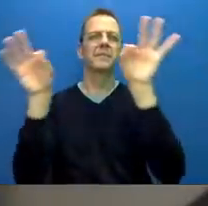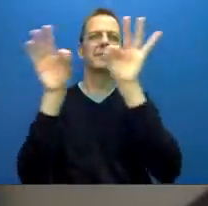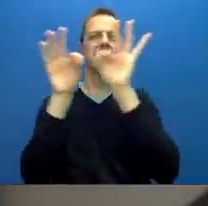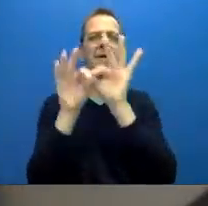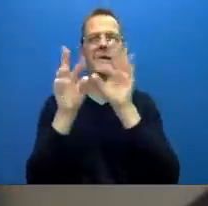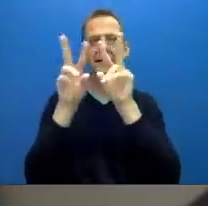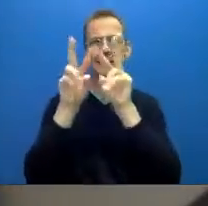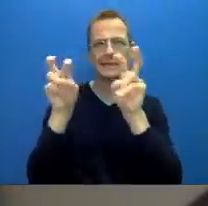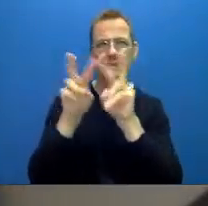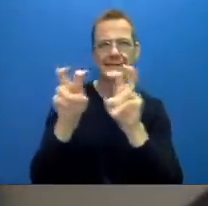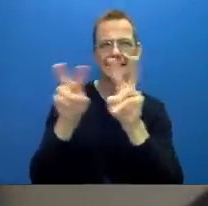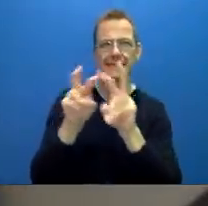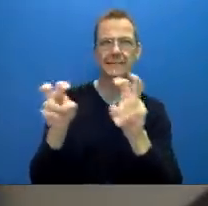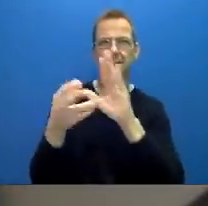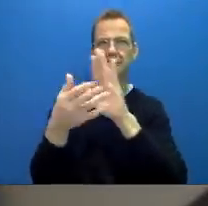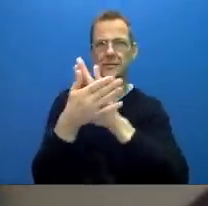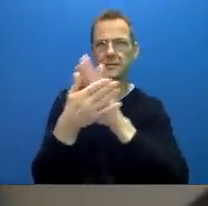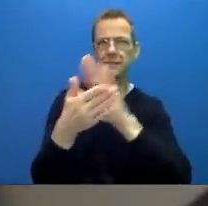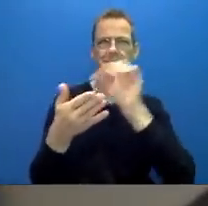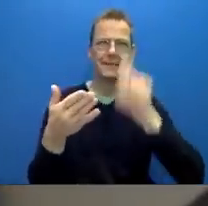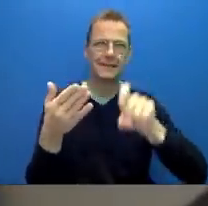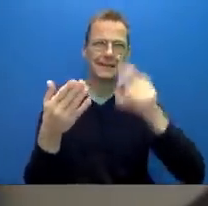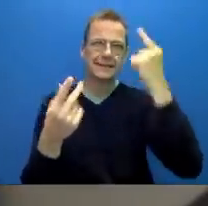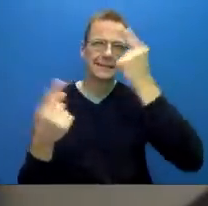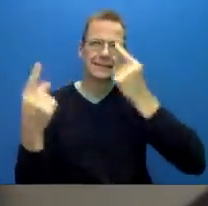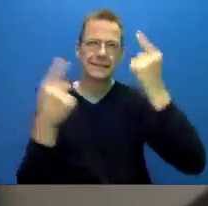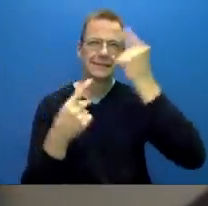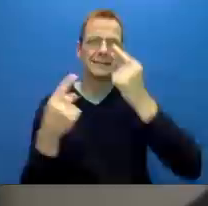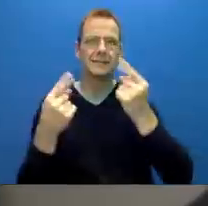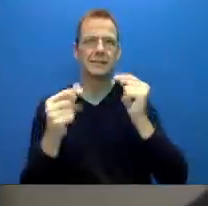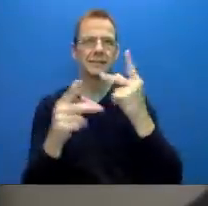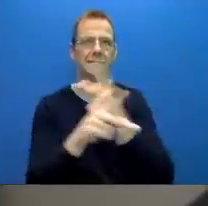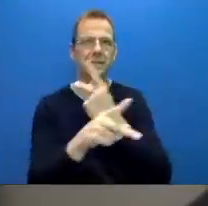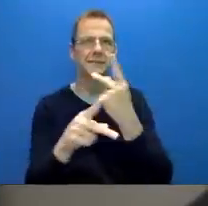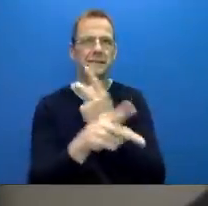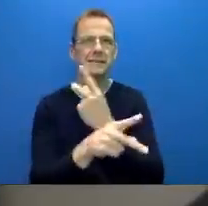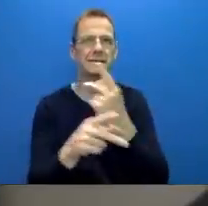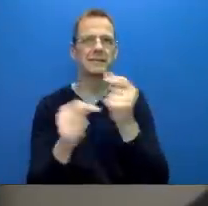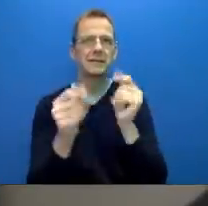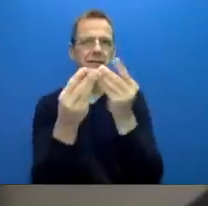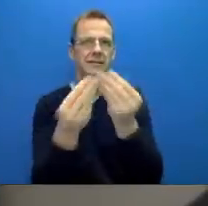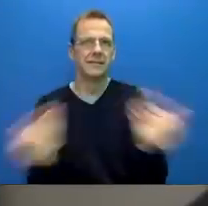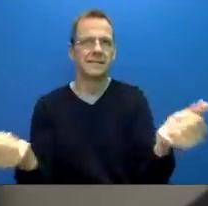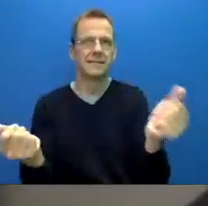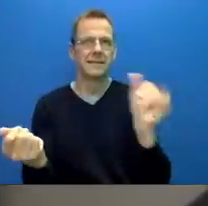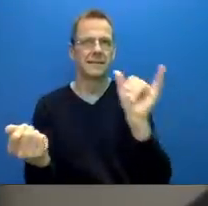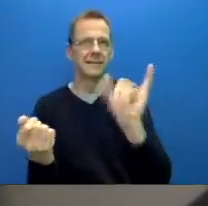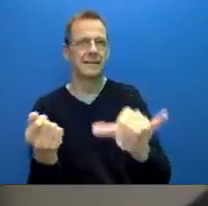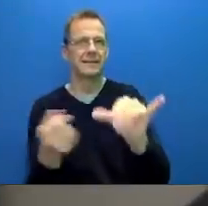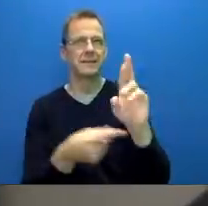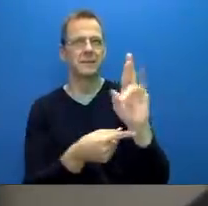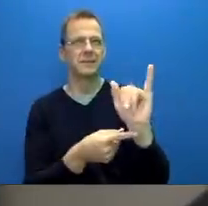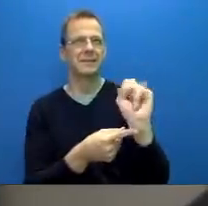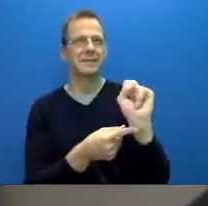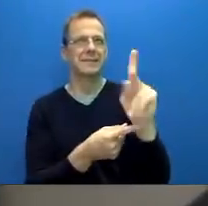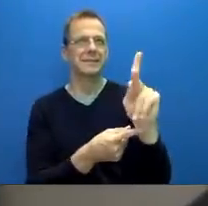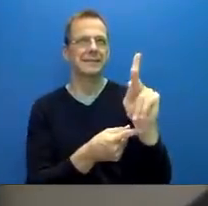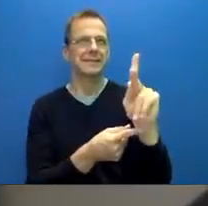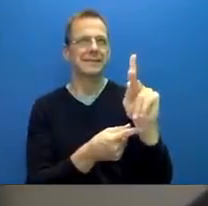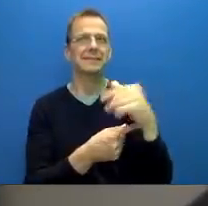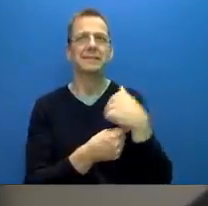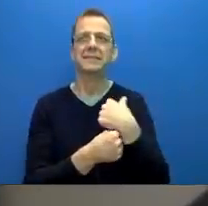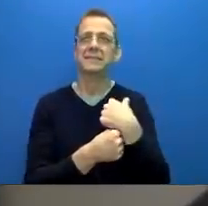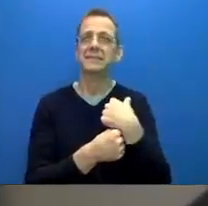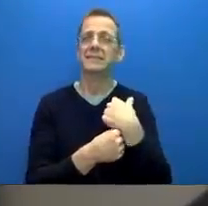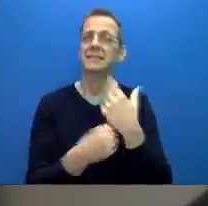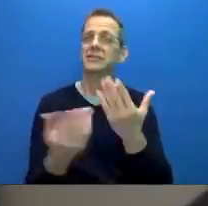So I would really encourage, you know, collaboration between school boards and between members of APEGA, because there is a large wealth of expertise